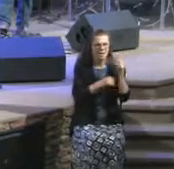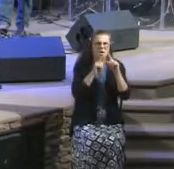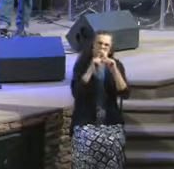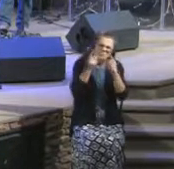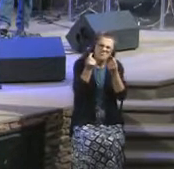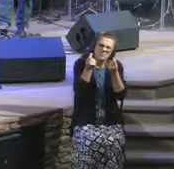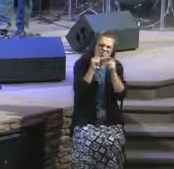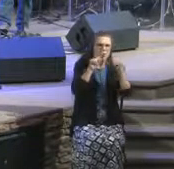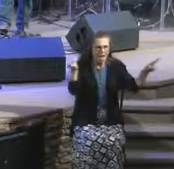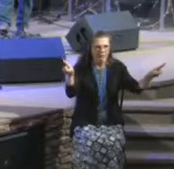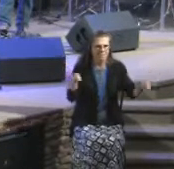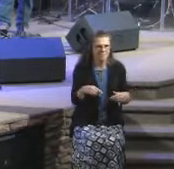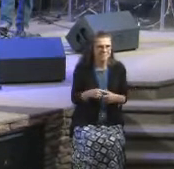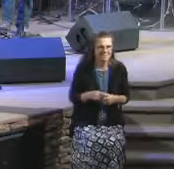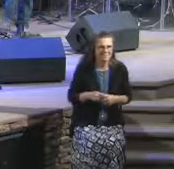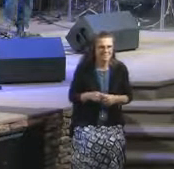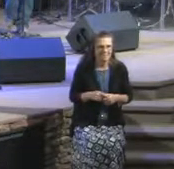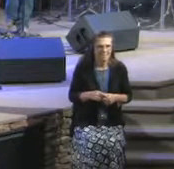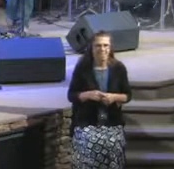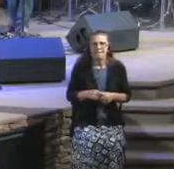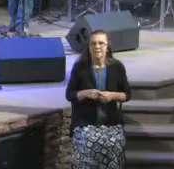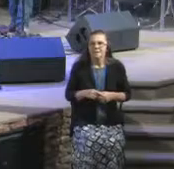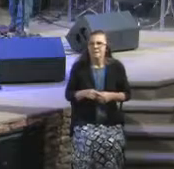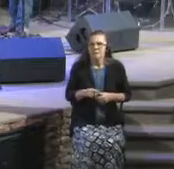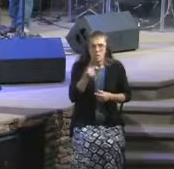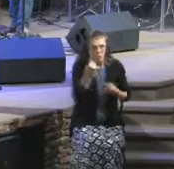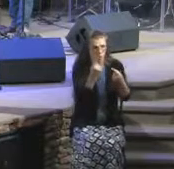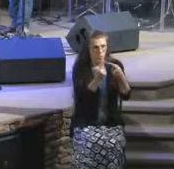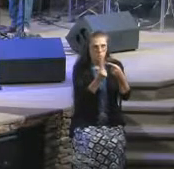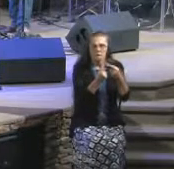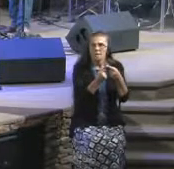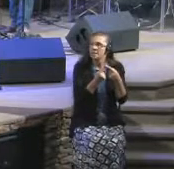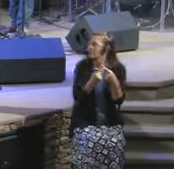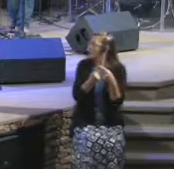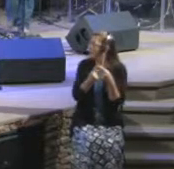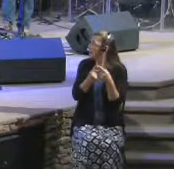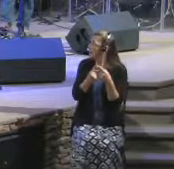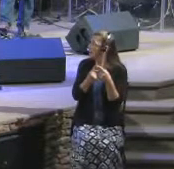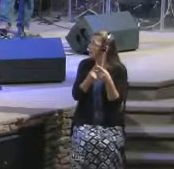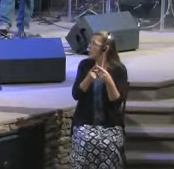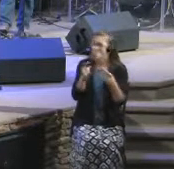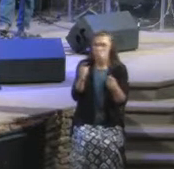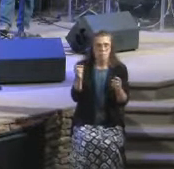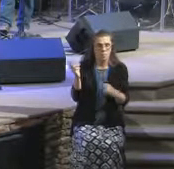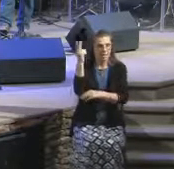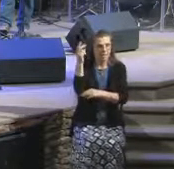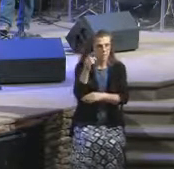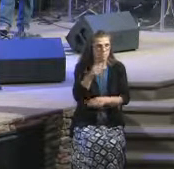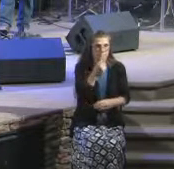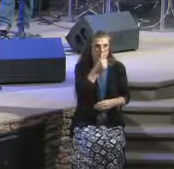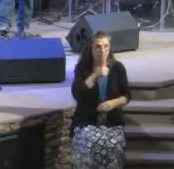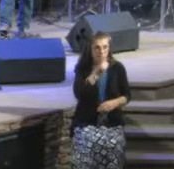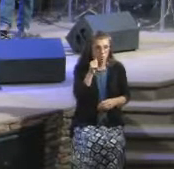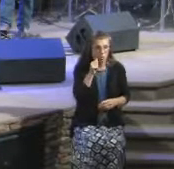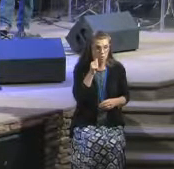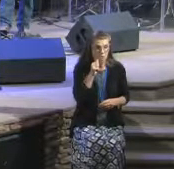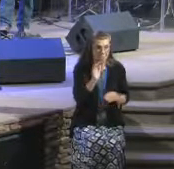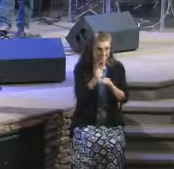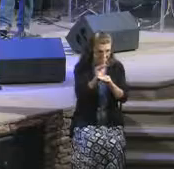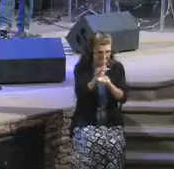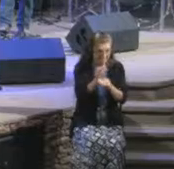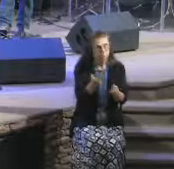announcements we want to make before we get into the service. One of them being that we'll be celebrating communion this afternoon. Come back